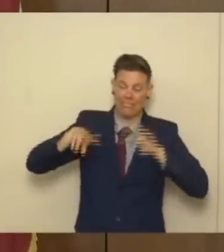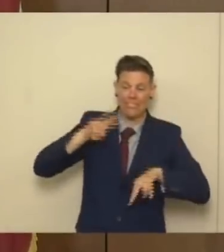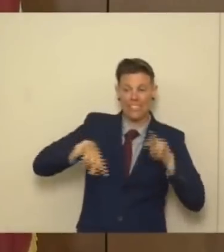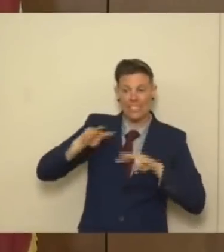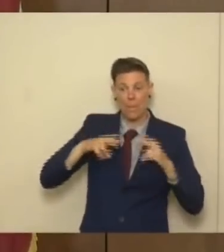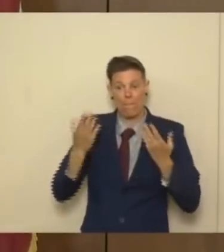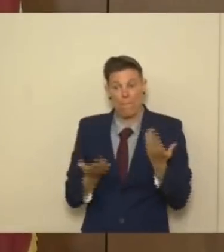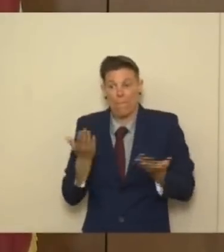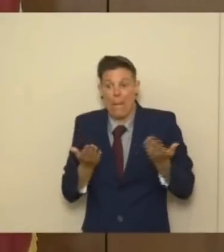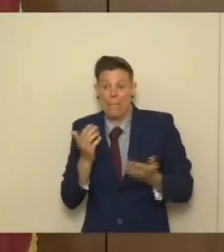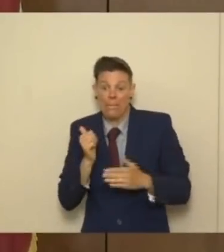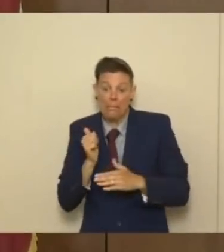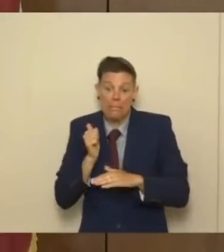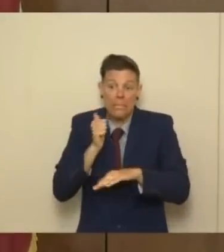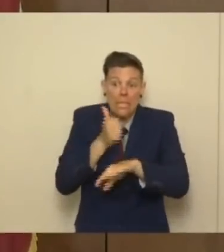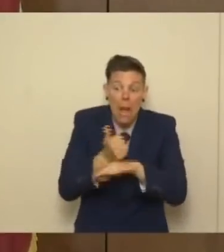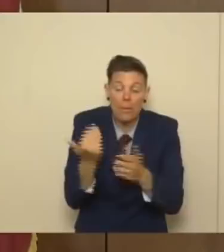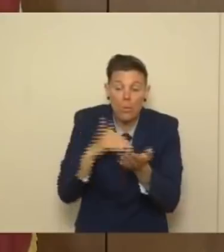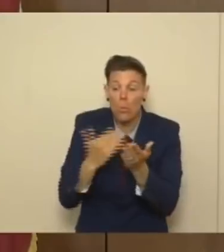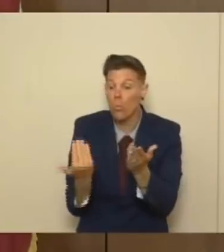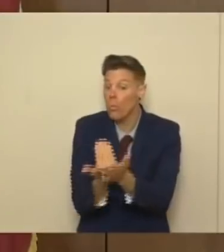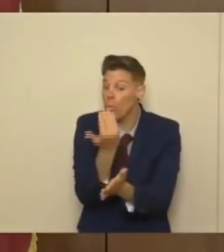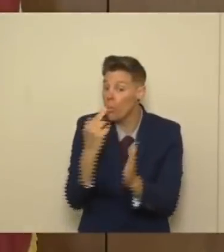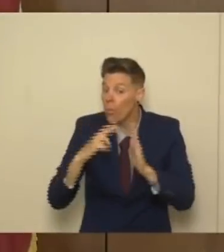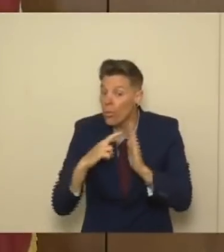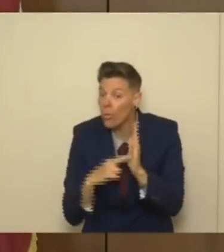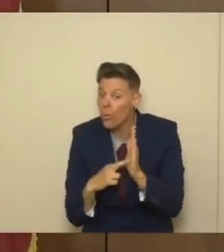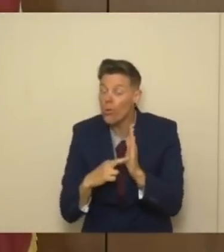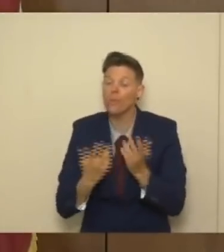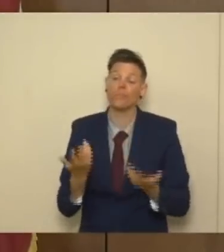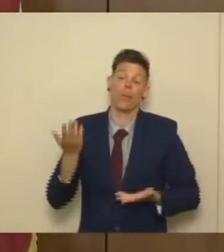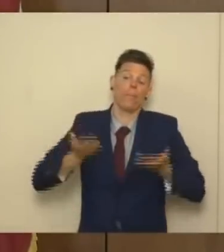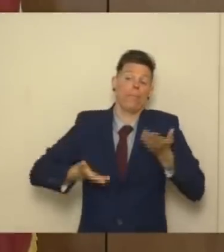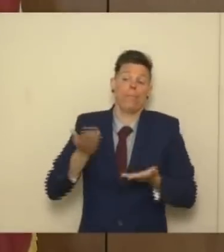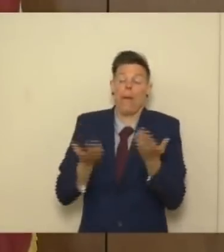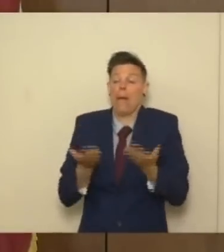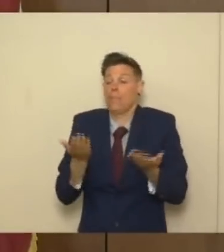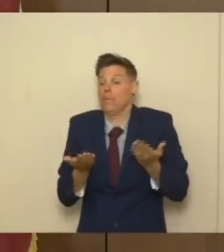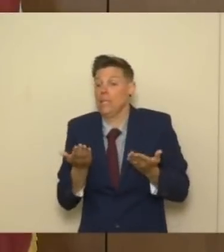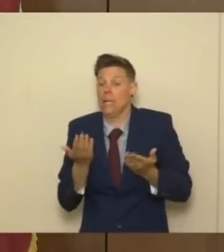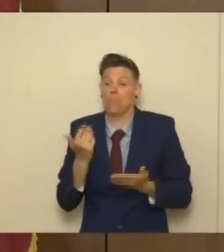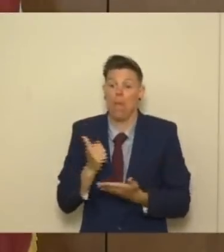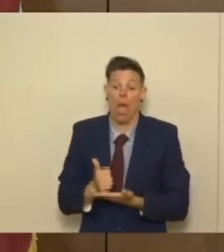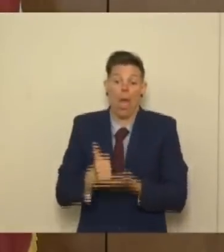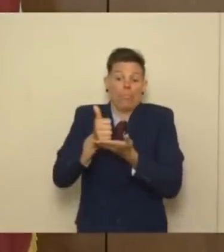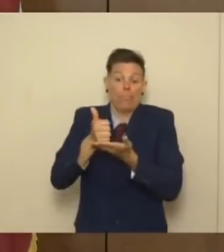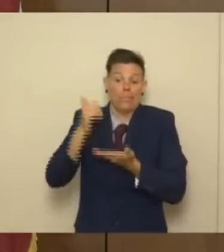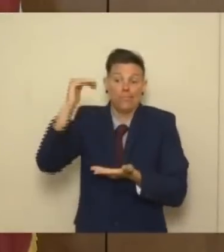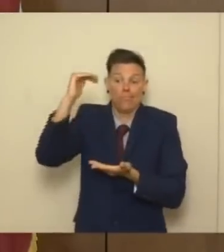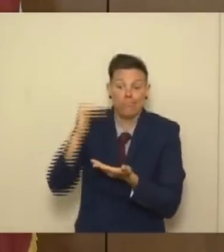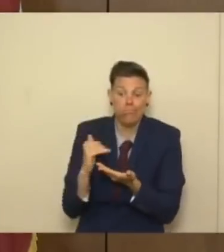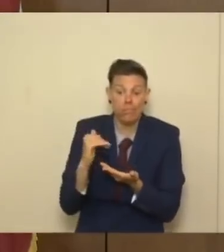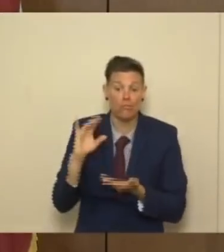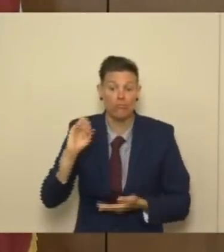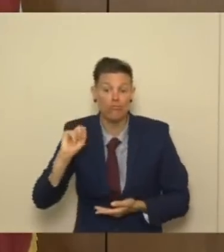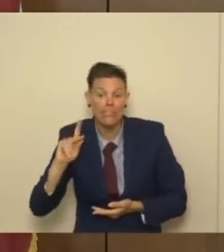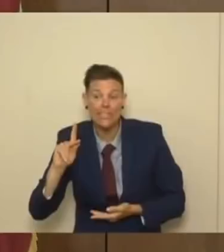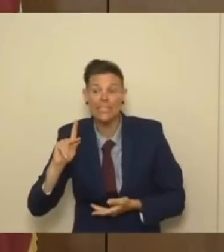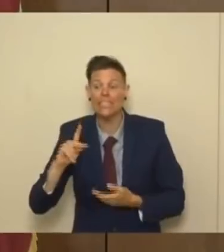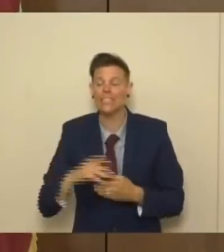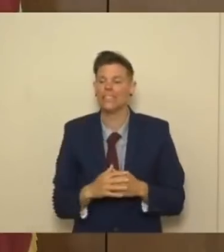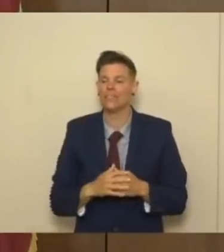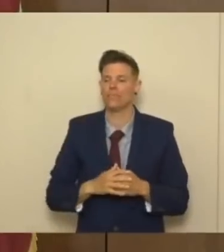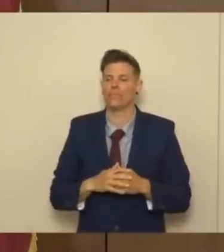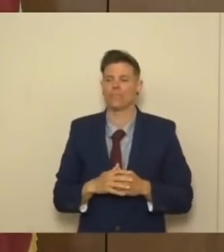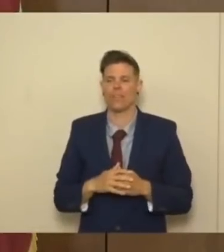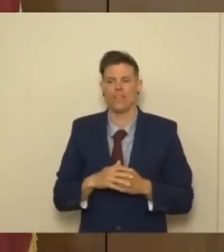undertake that would mitigate risk from travelers from other states. I want to just point out that people, I think, are going to assume it's all cavalier. You know, we